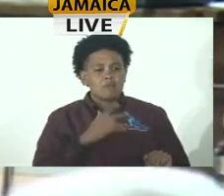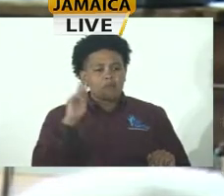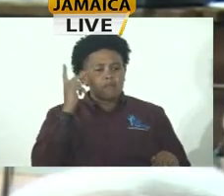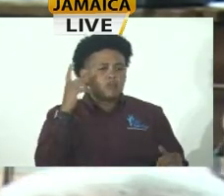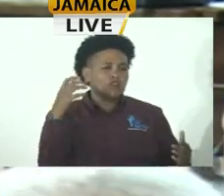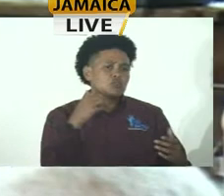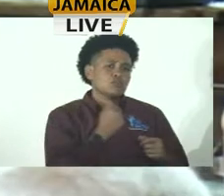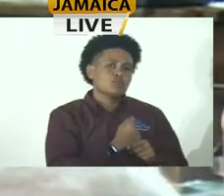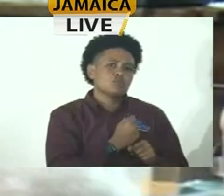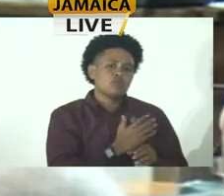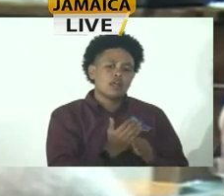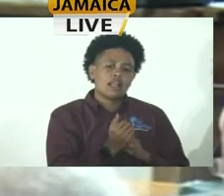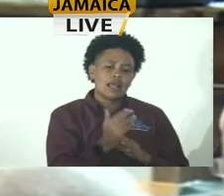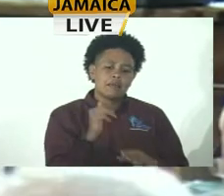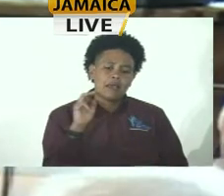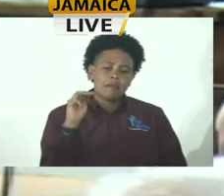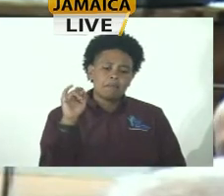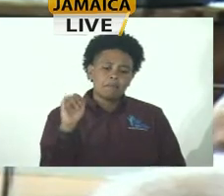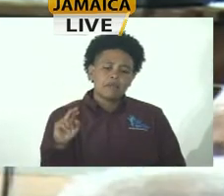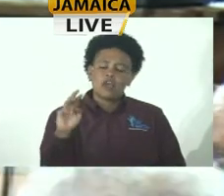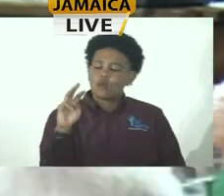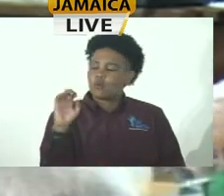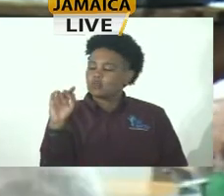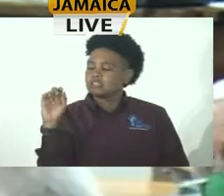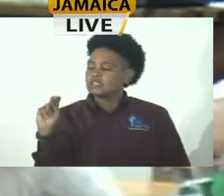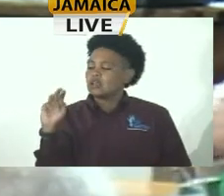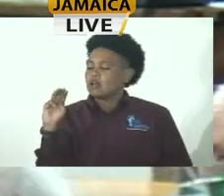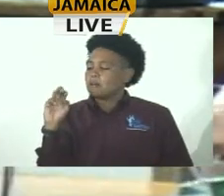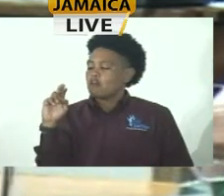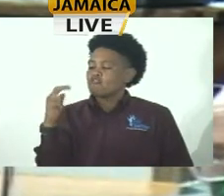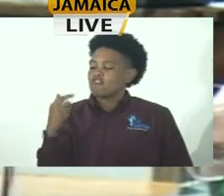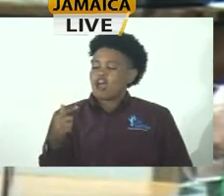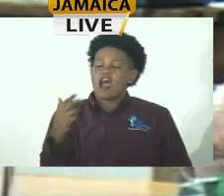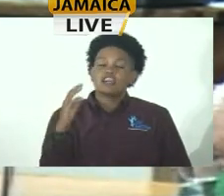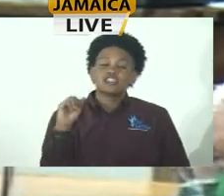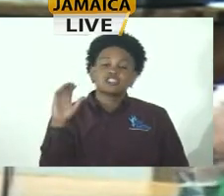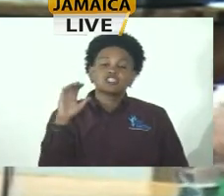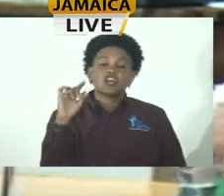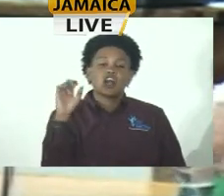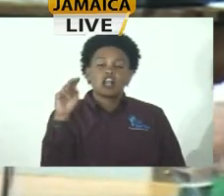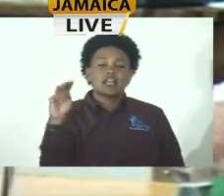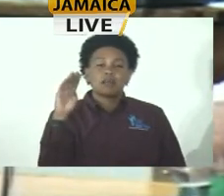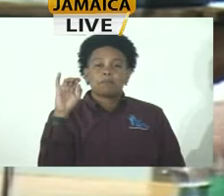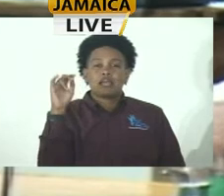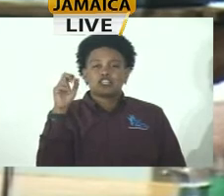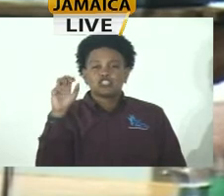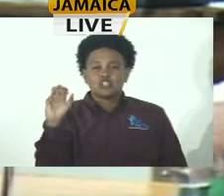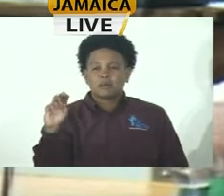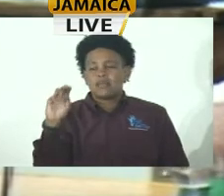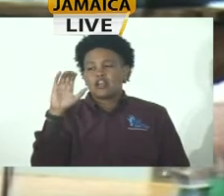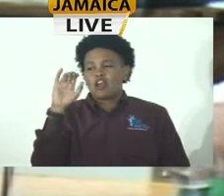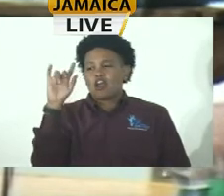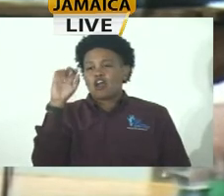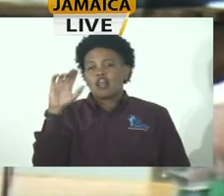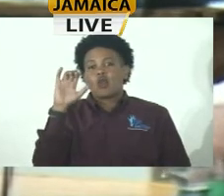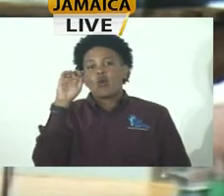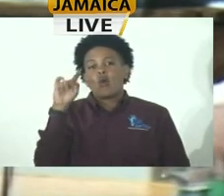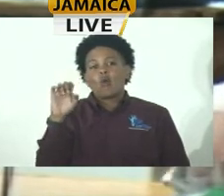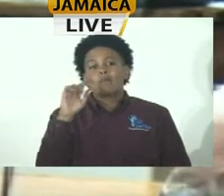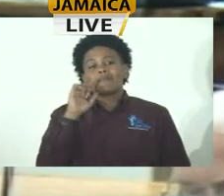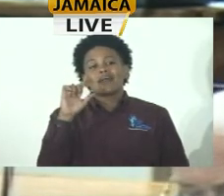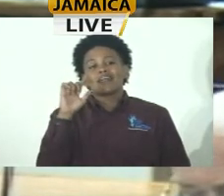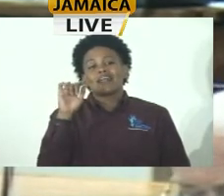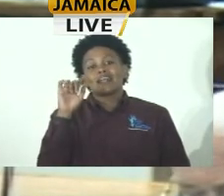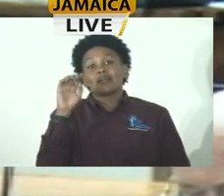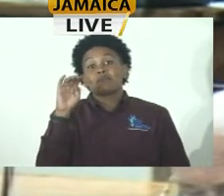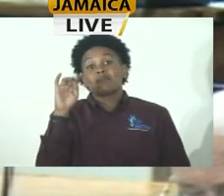led by his worship the mayor winston mirage colin benjamin colin cork and the late milton brown as